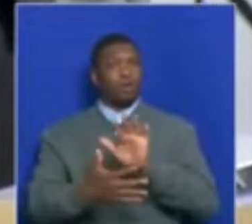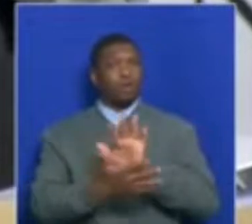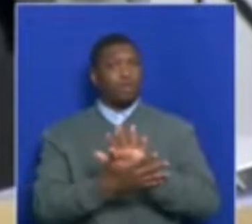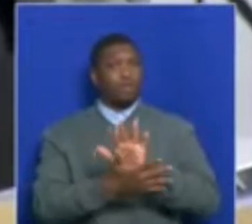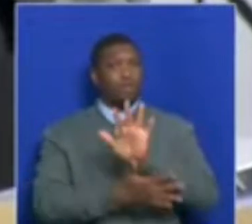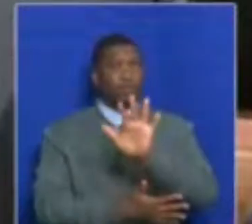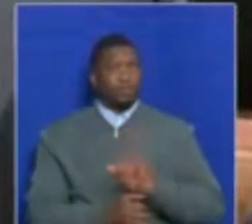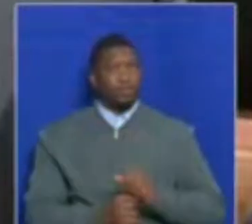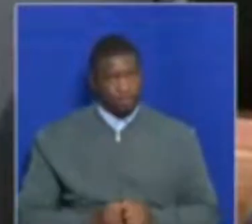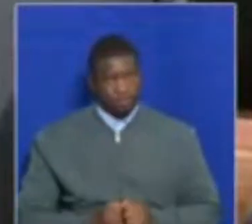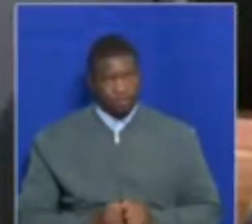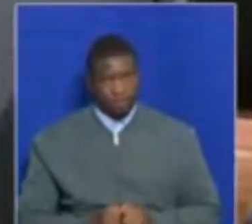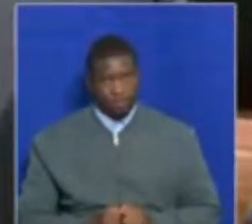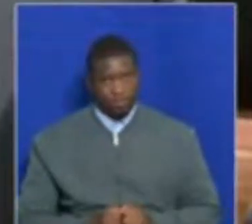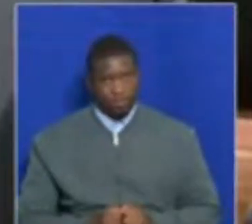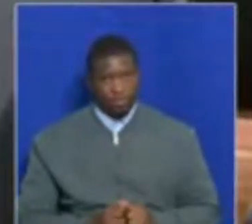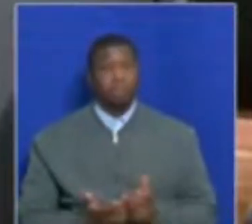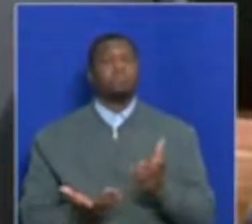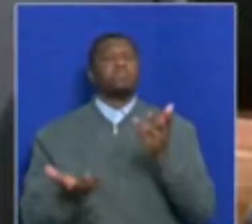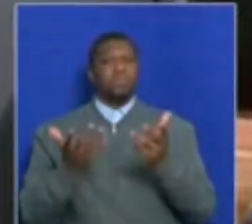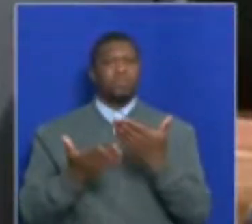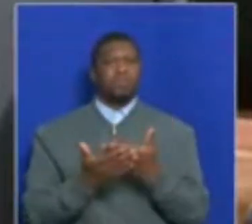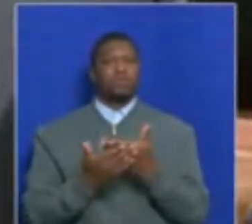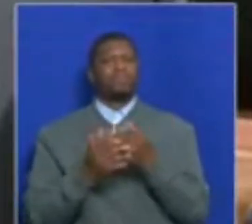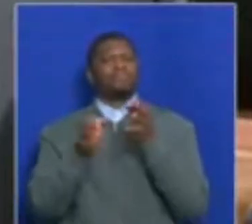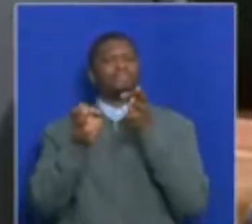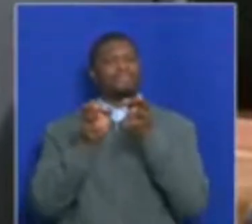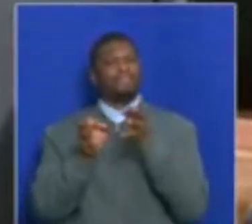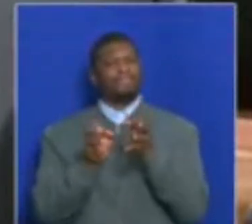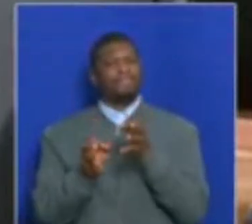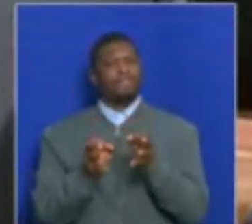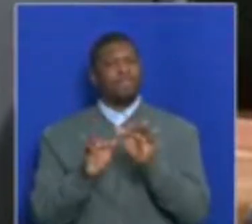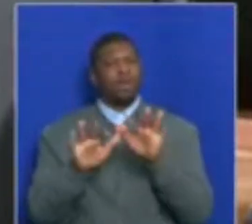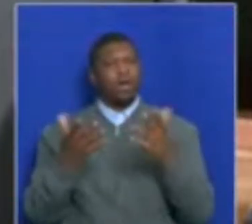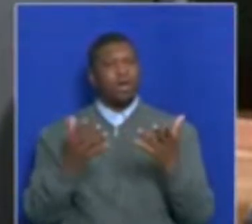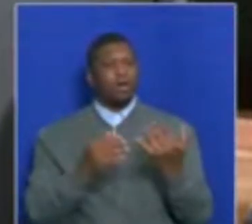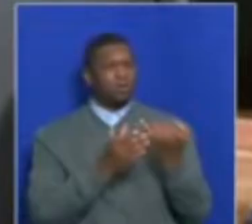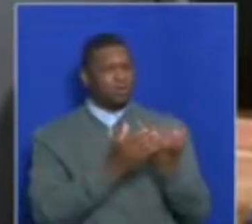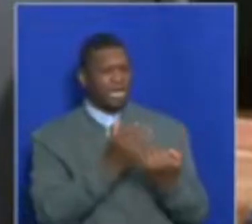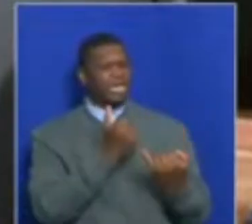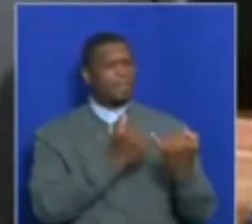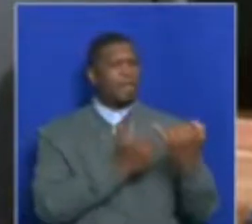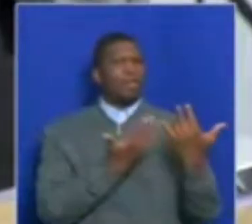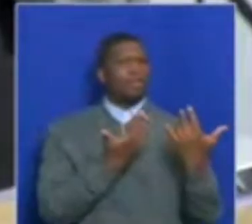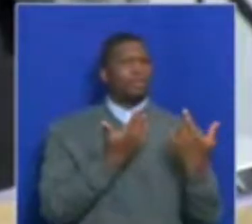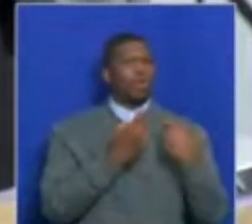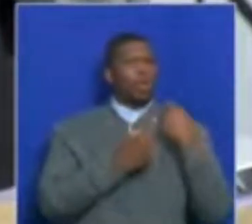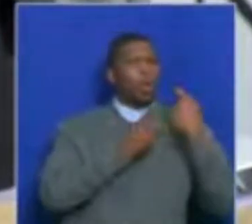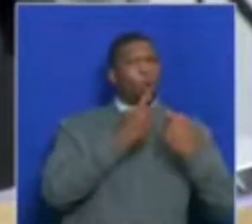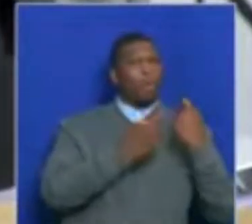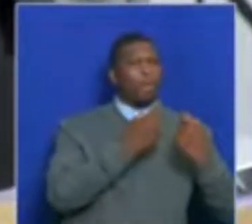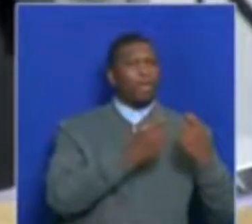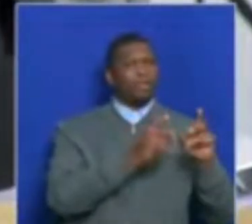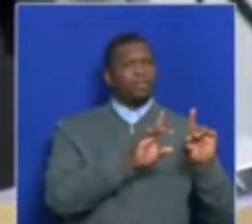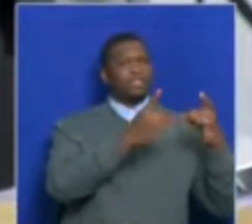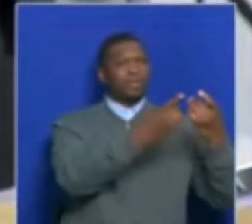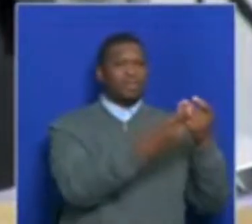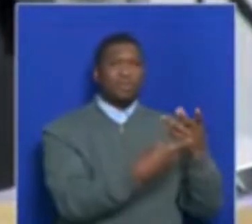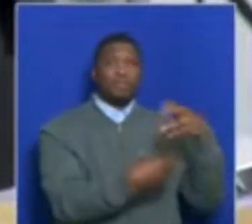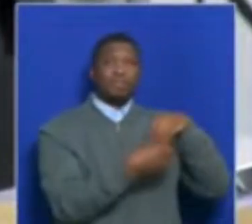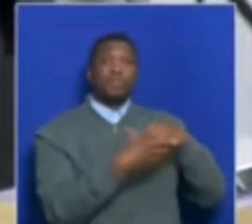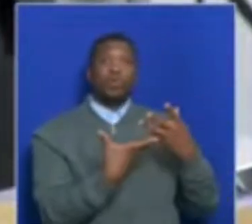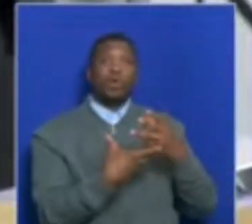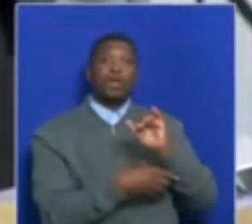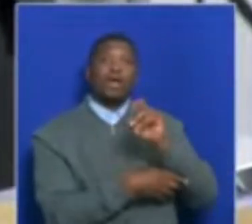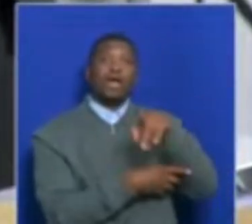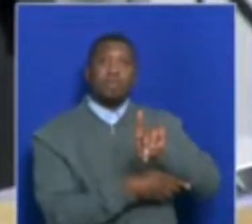And maybe explain the difference between the Independence Complaint Directorate and IPID. Okay. I joined the Independent Complaints